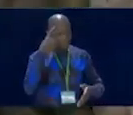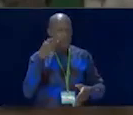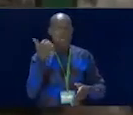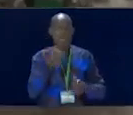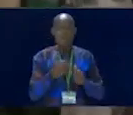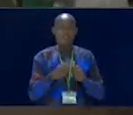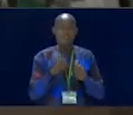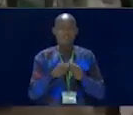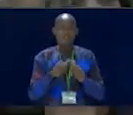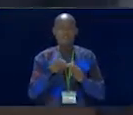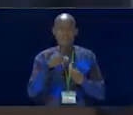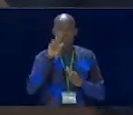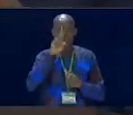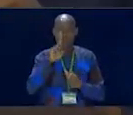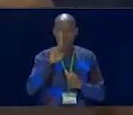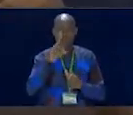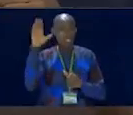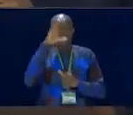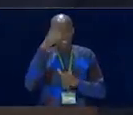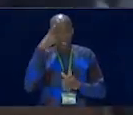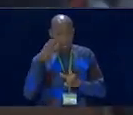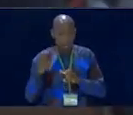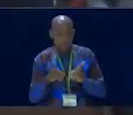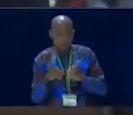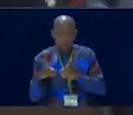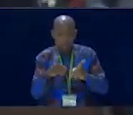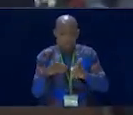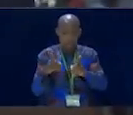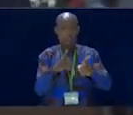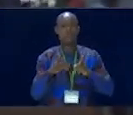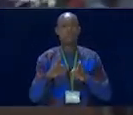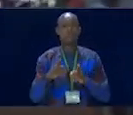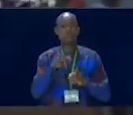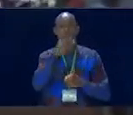seeking direction, you receive direction.